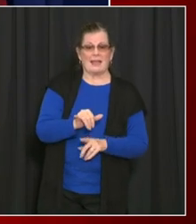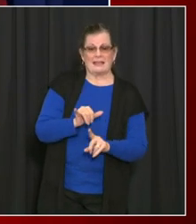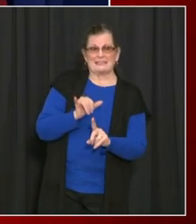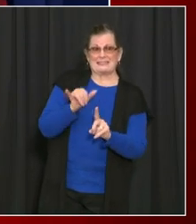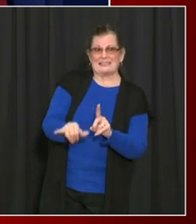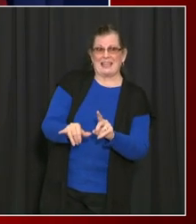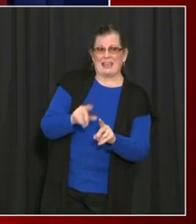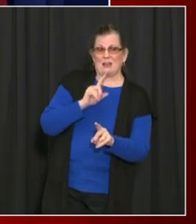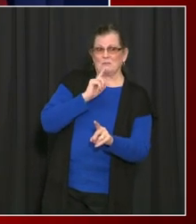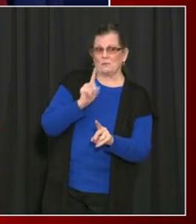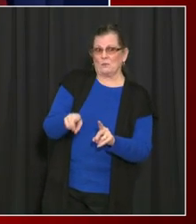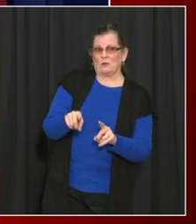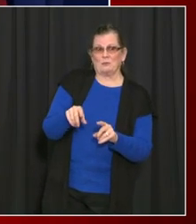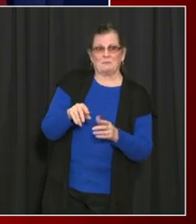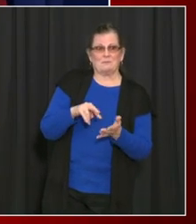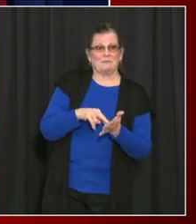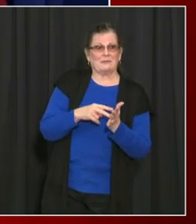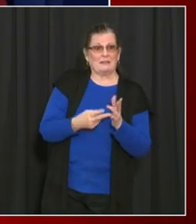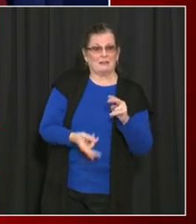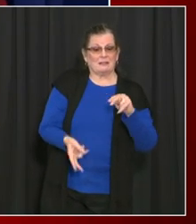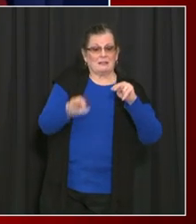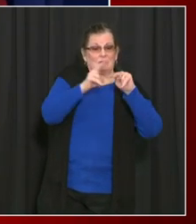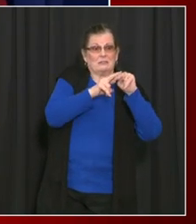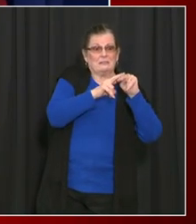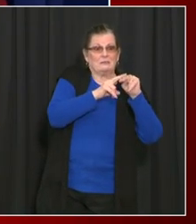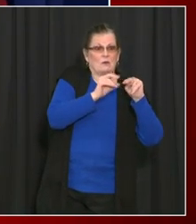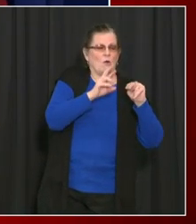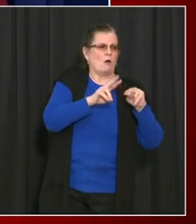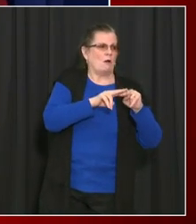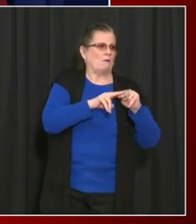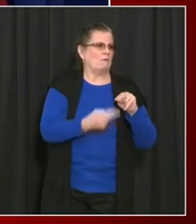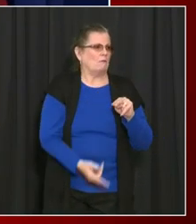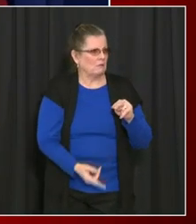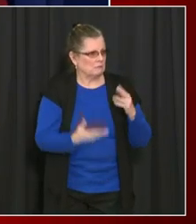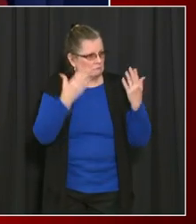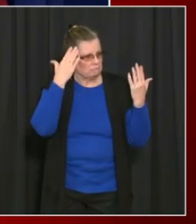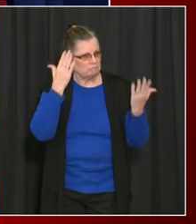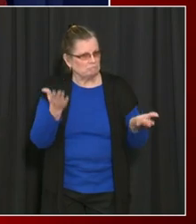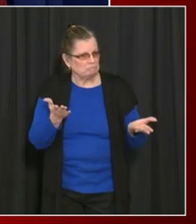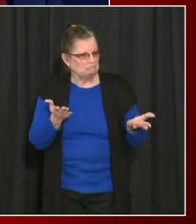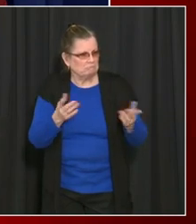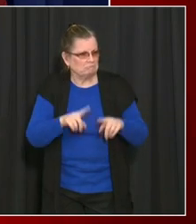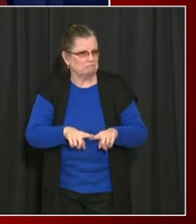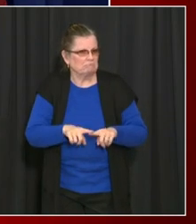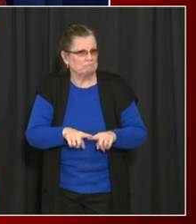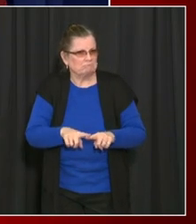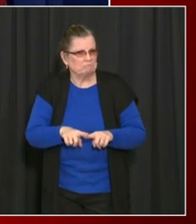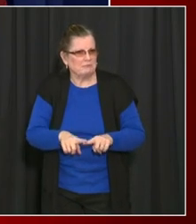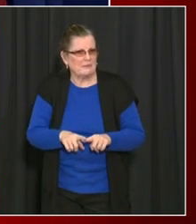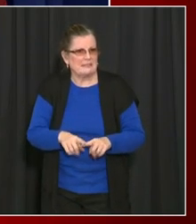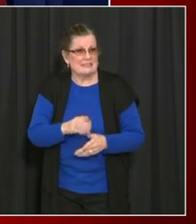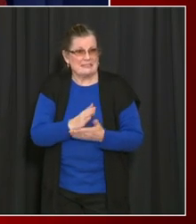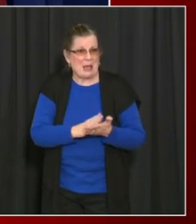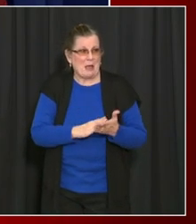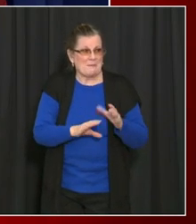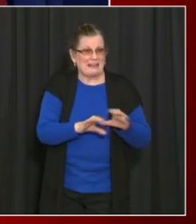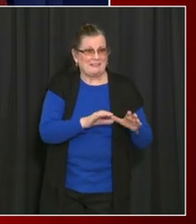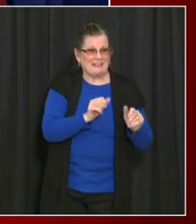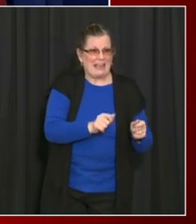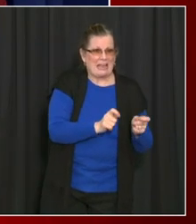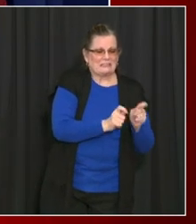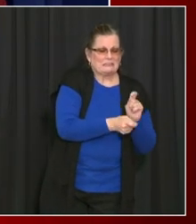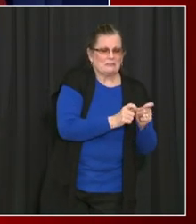turned down, or there could be activities that we note need to be changed, and we can change it by